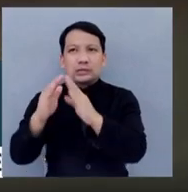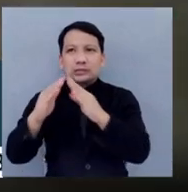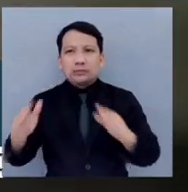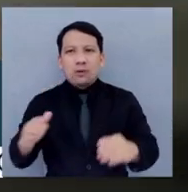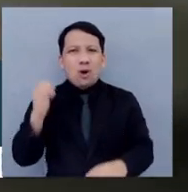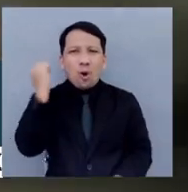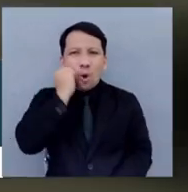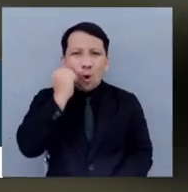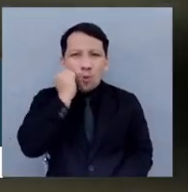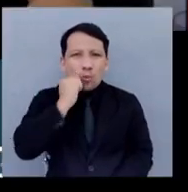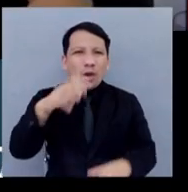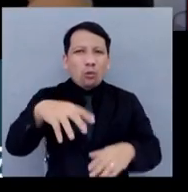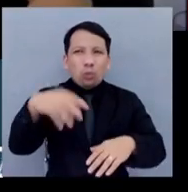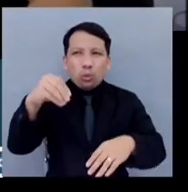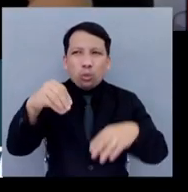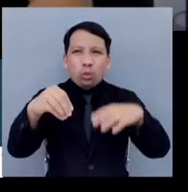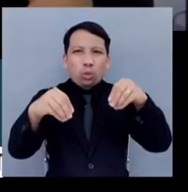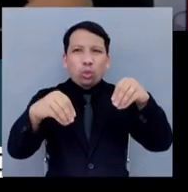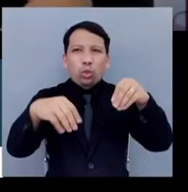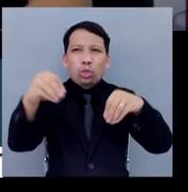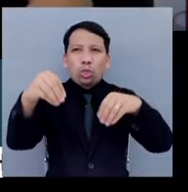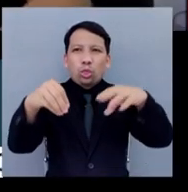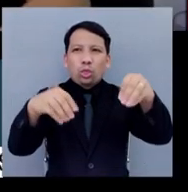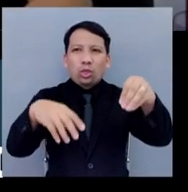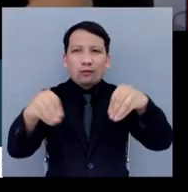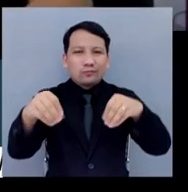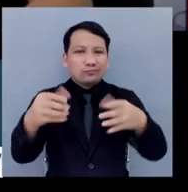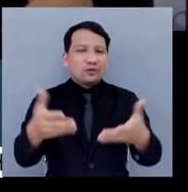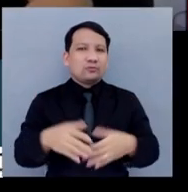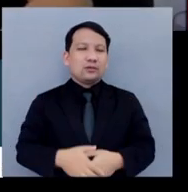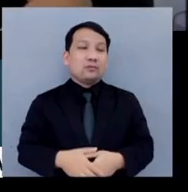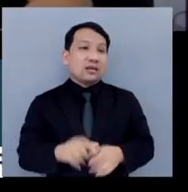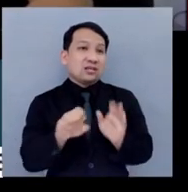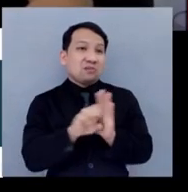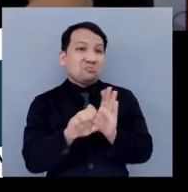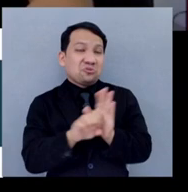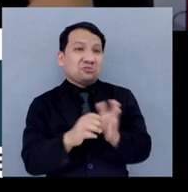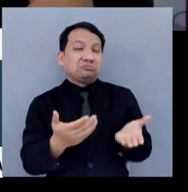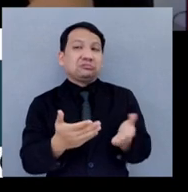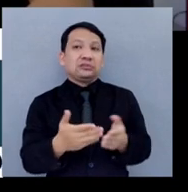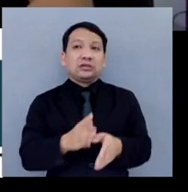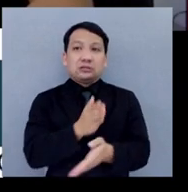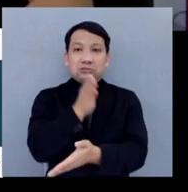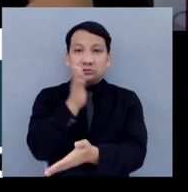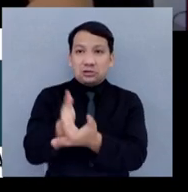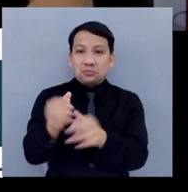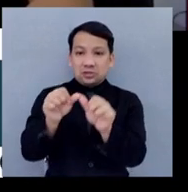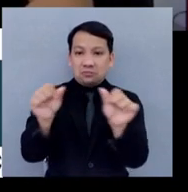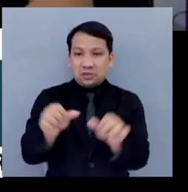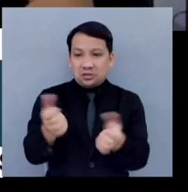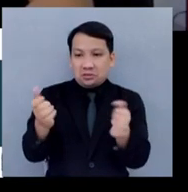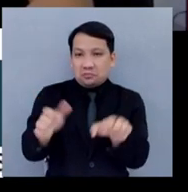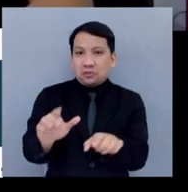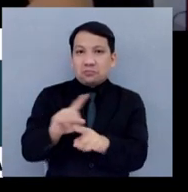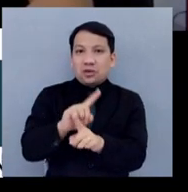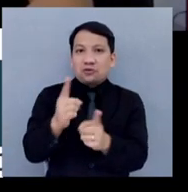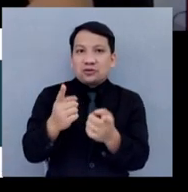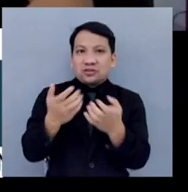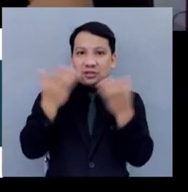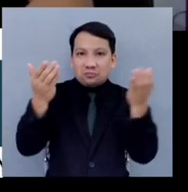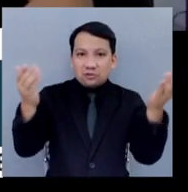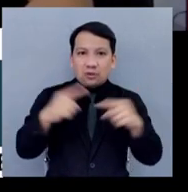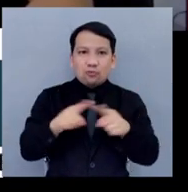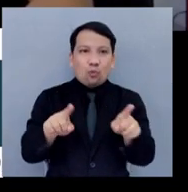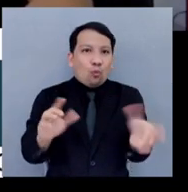power fluctuations. Kung may function po, halimbawa brownout, tapos naando na kami sa mismong event, tapos walang kuryente, hindi